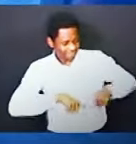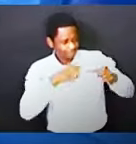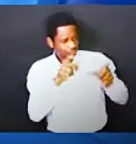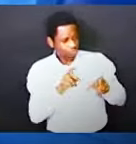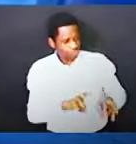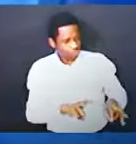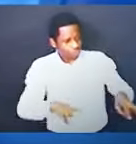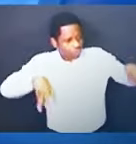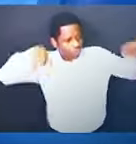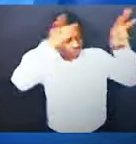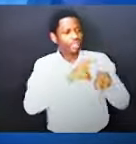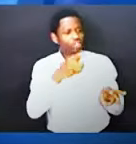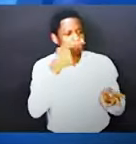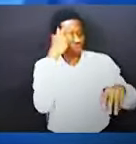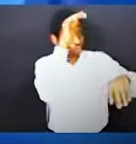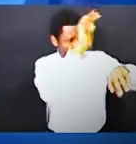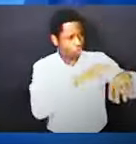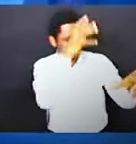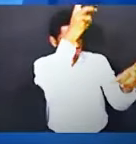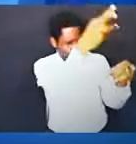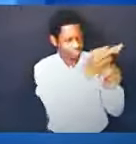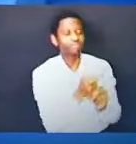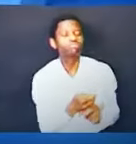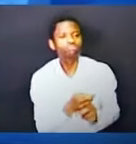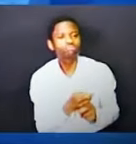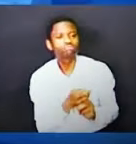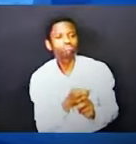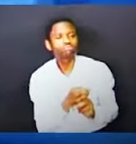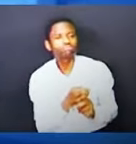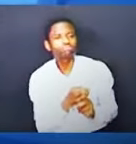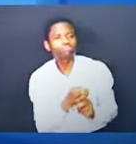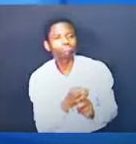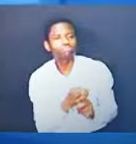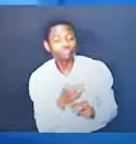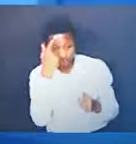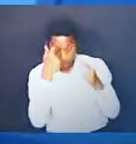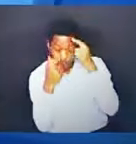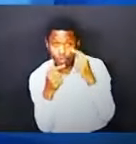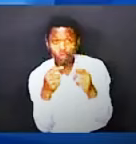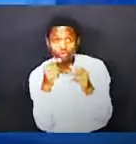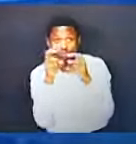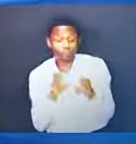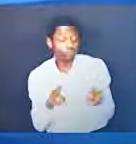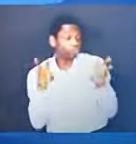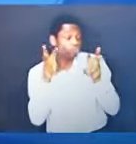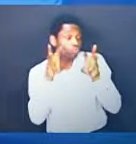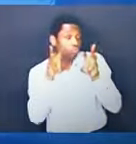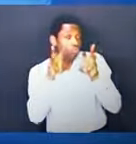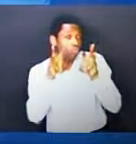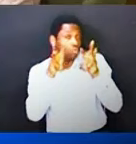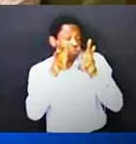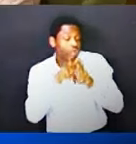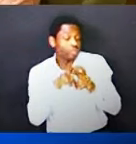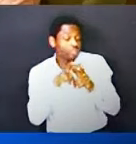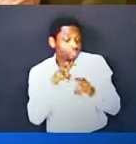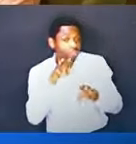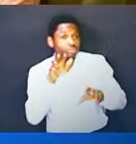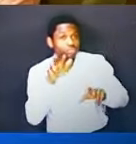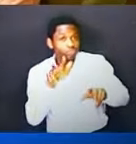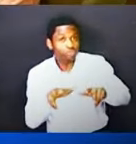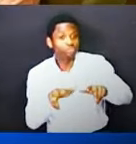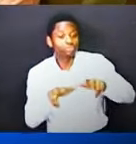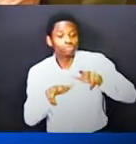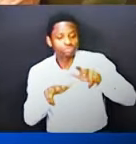worthy walk is one that is consistent with a Christian's dignified position as